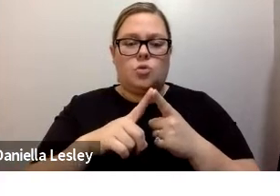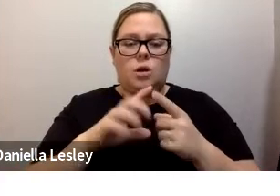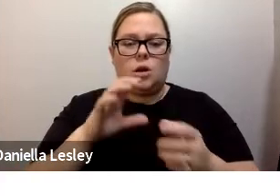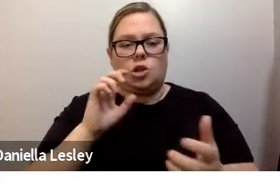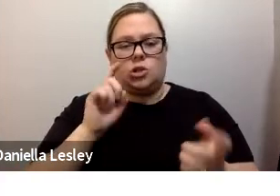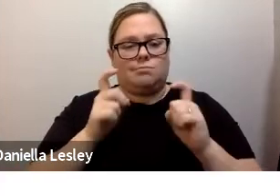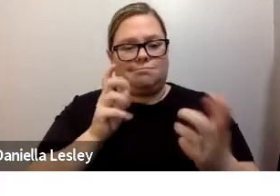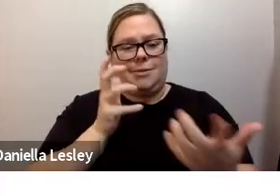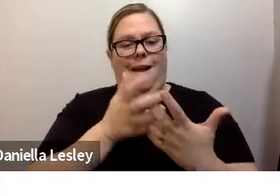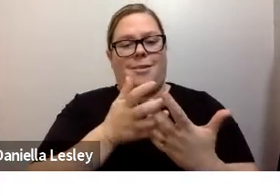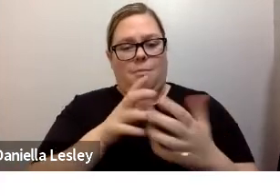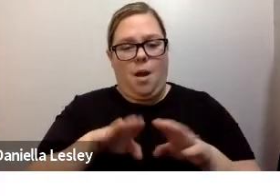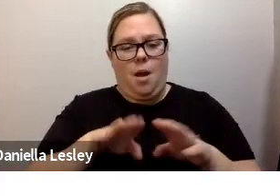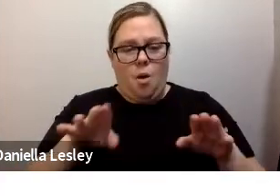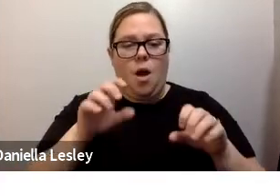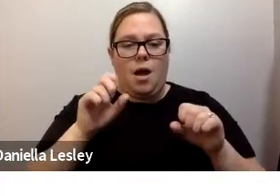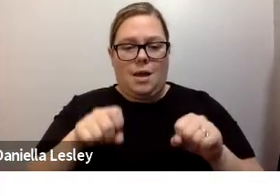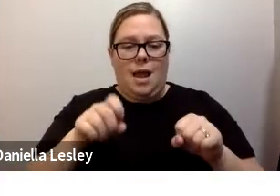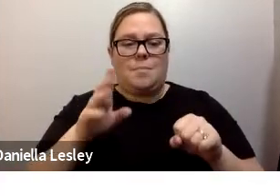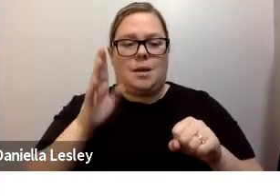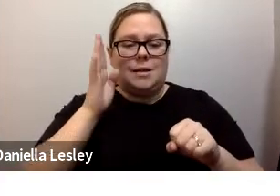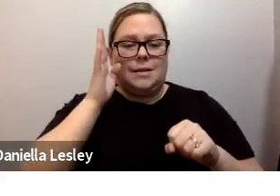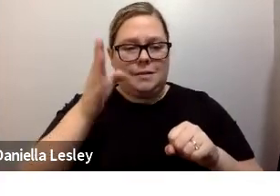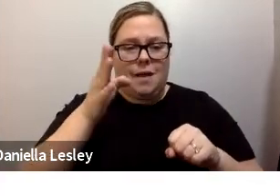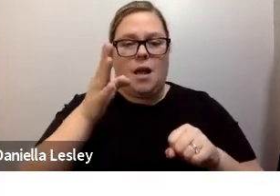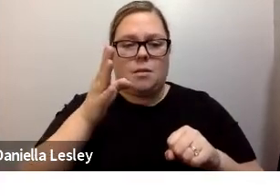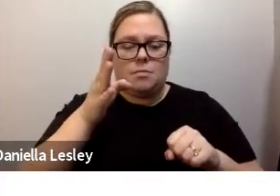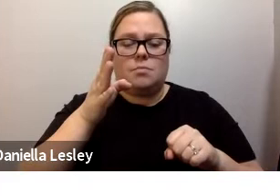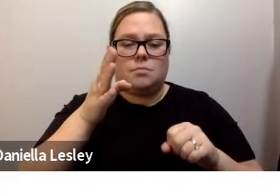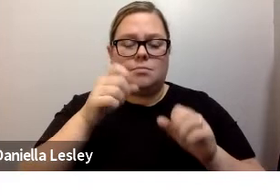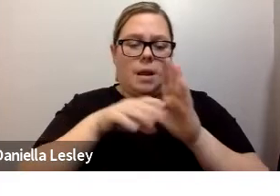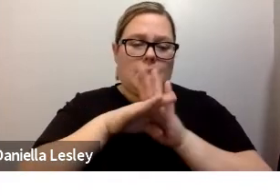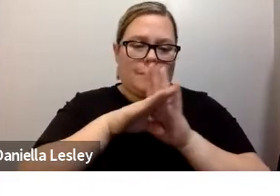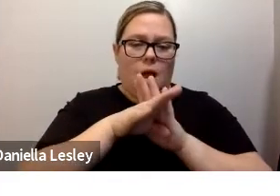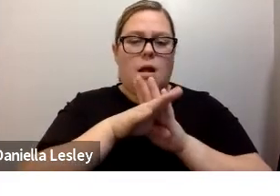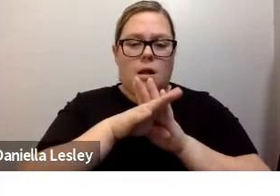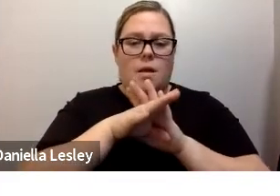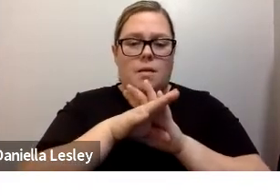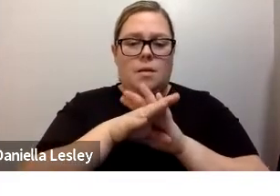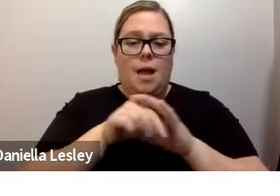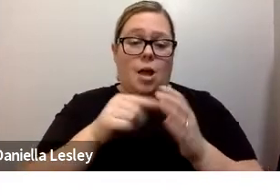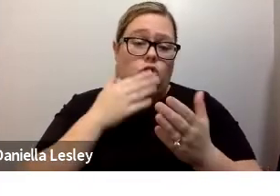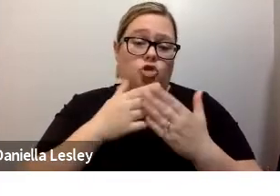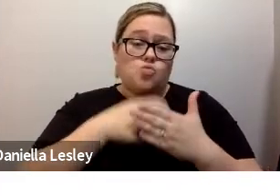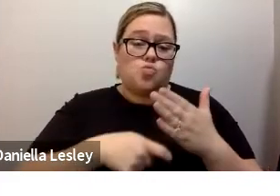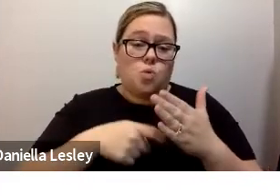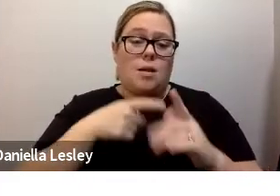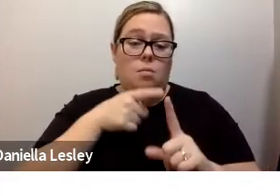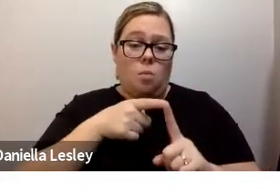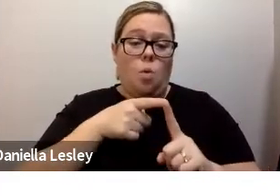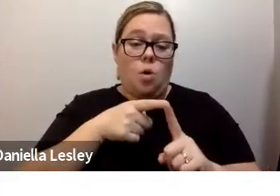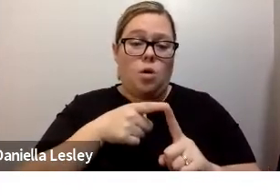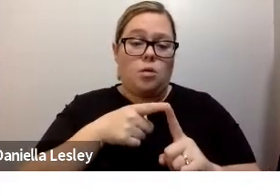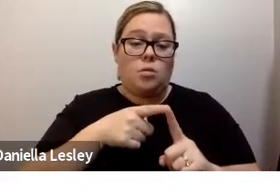motor configuration, which can be developed at what we believe to be an adequate price point to take this into